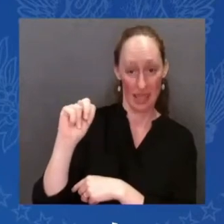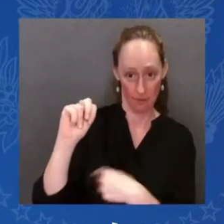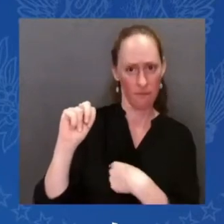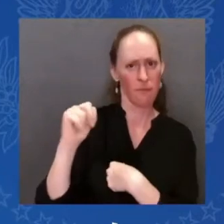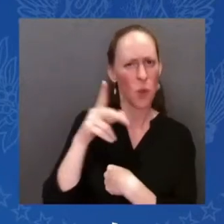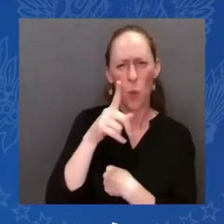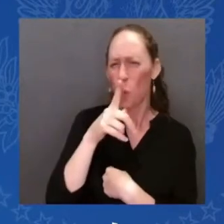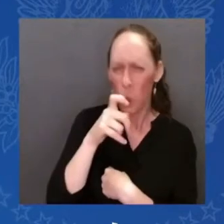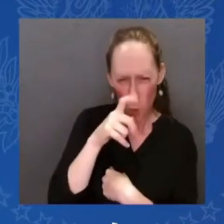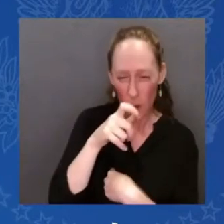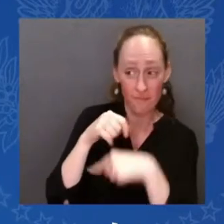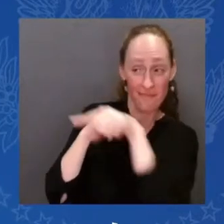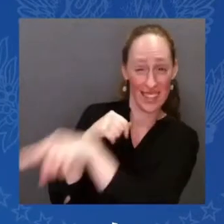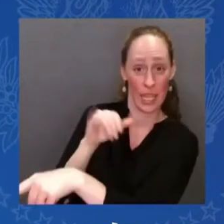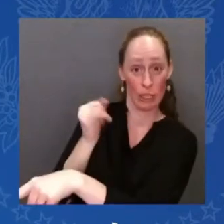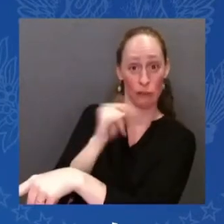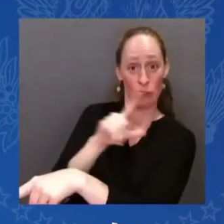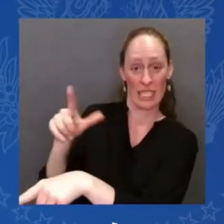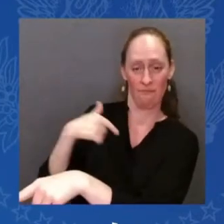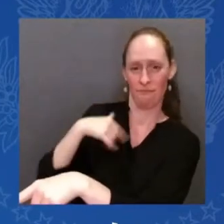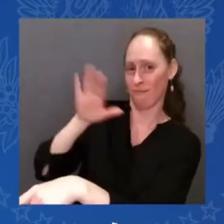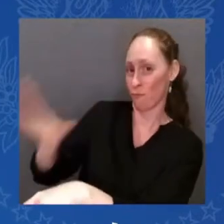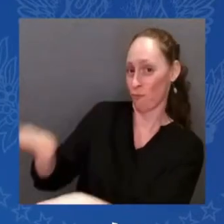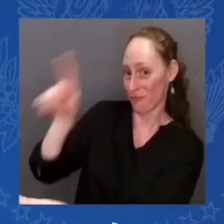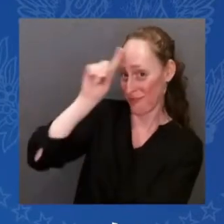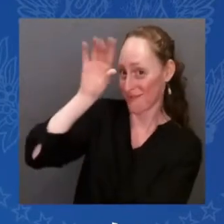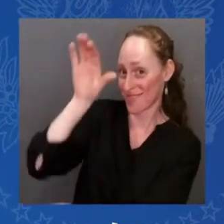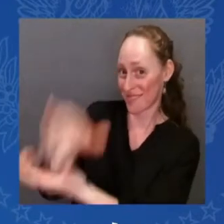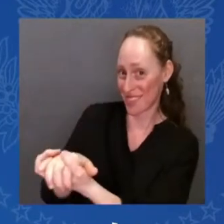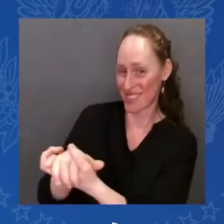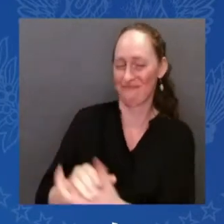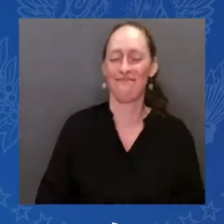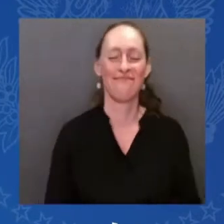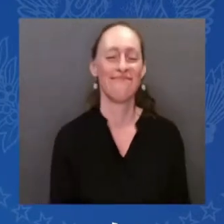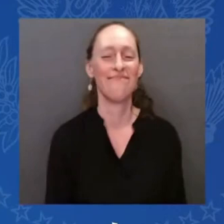Thank you, Eva, for that introduction, and congratulations on your...